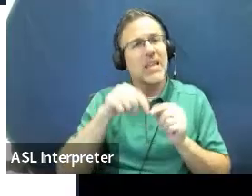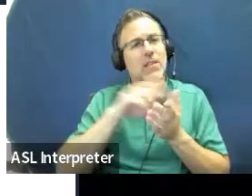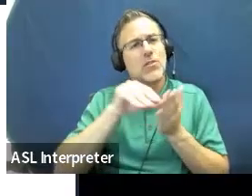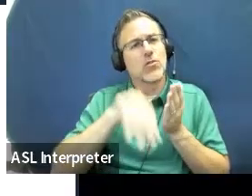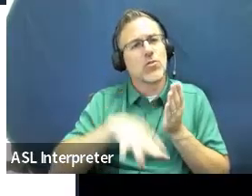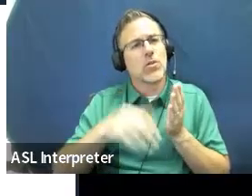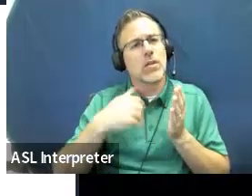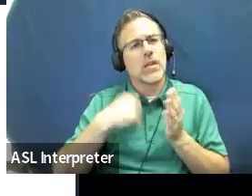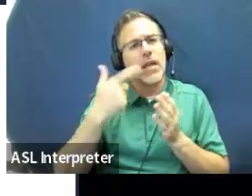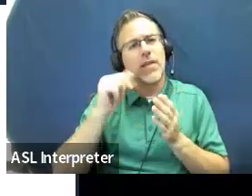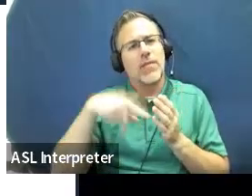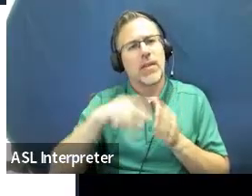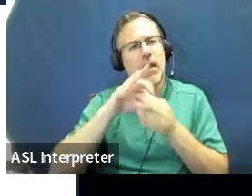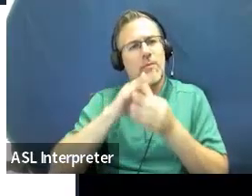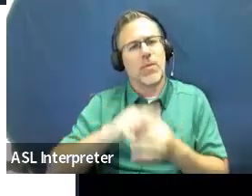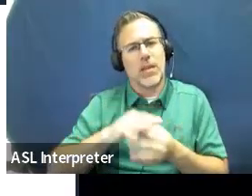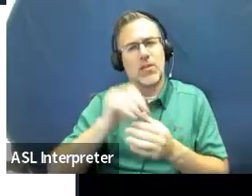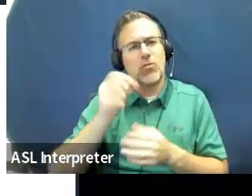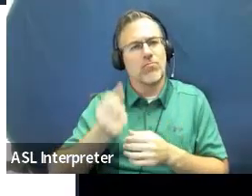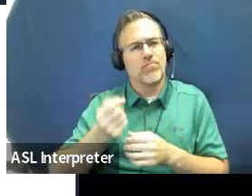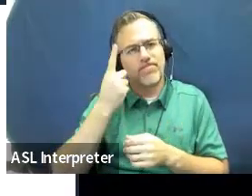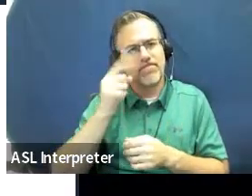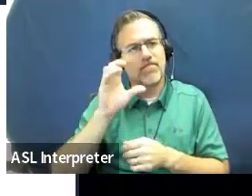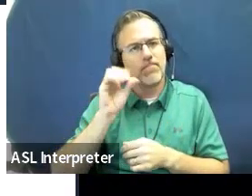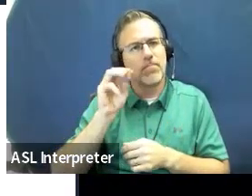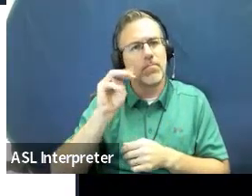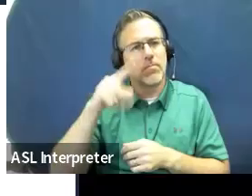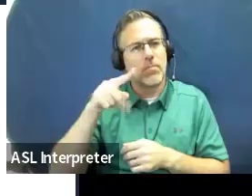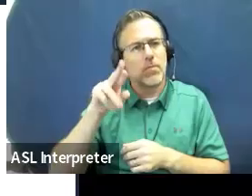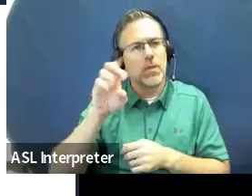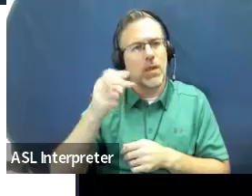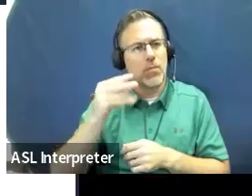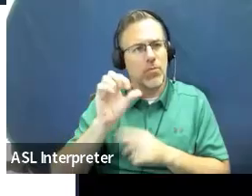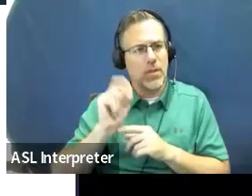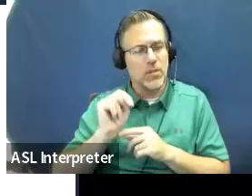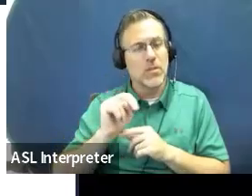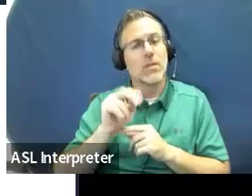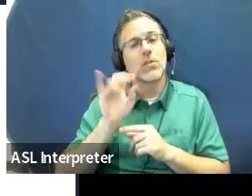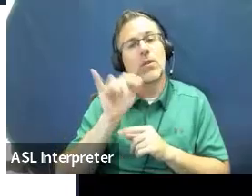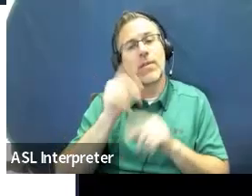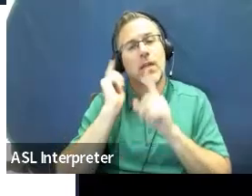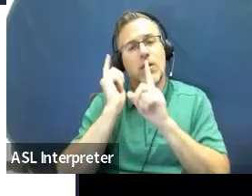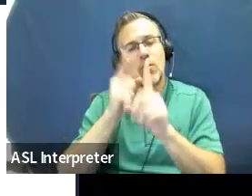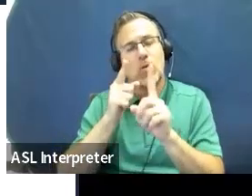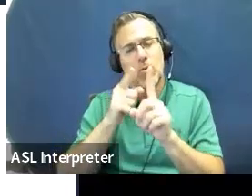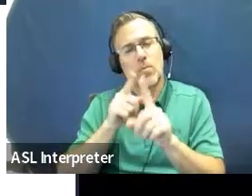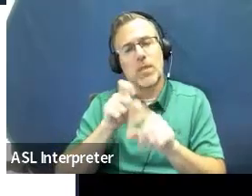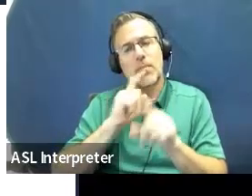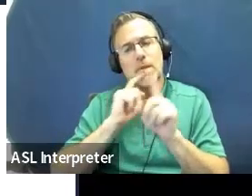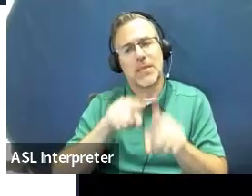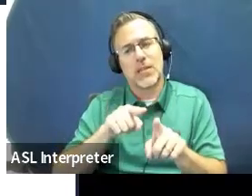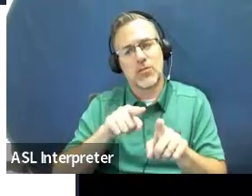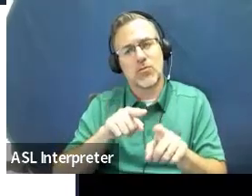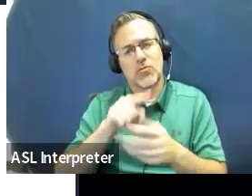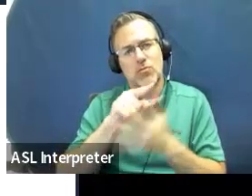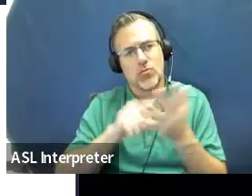around comprehension. So the goal is written around answering comprehension questions.